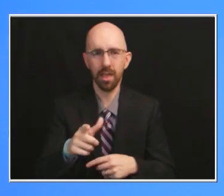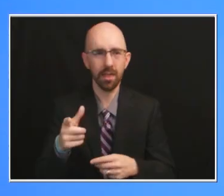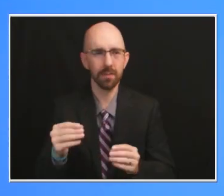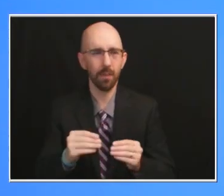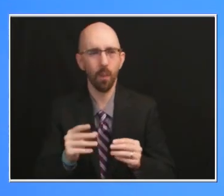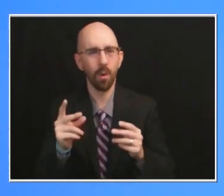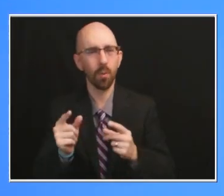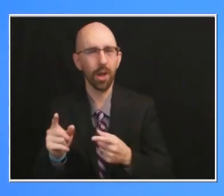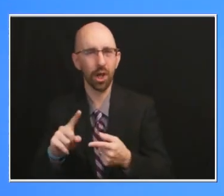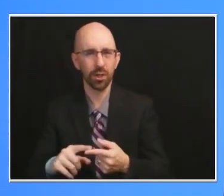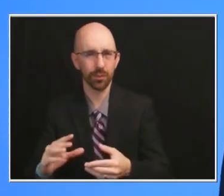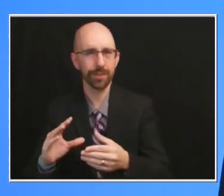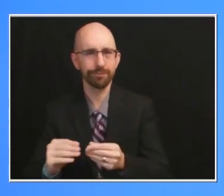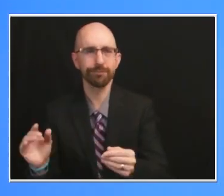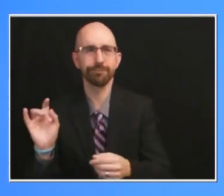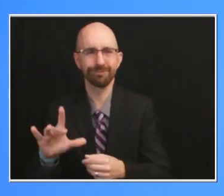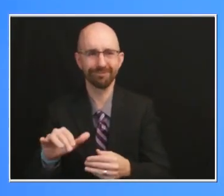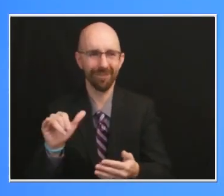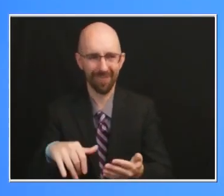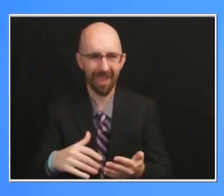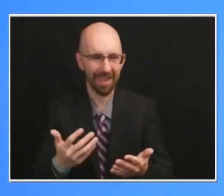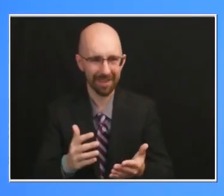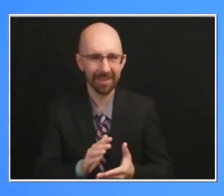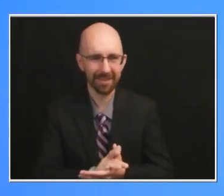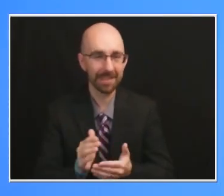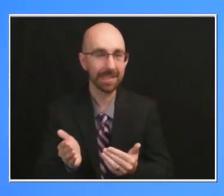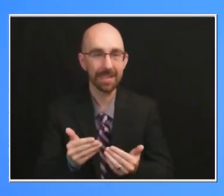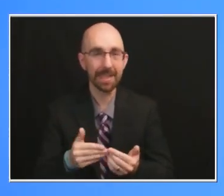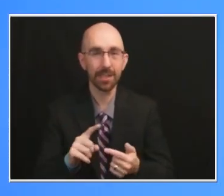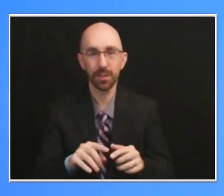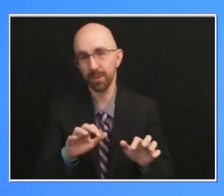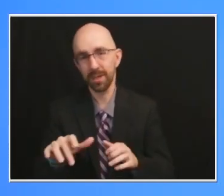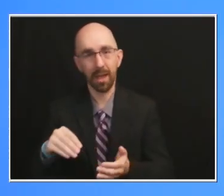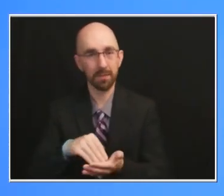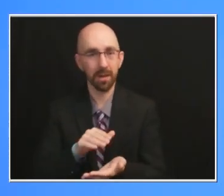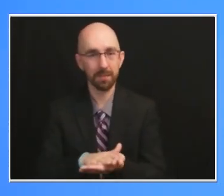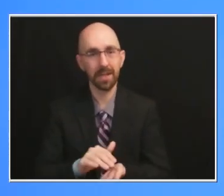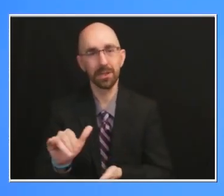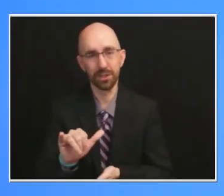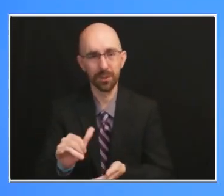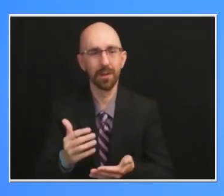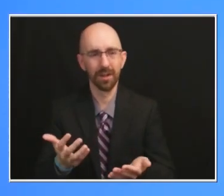say, but and easier to type in the documentation too. But